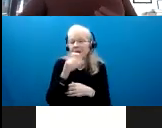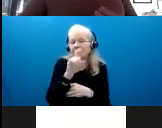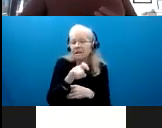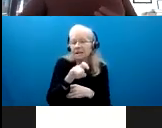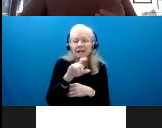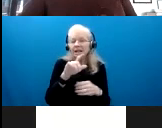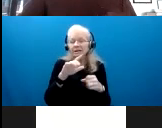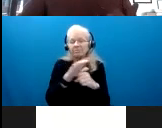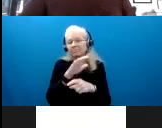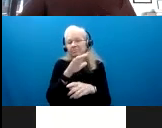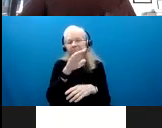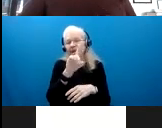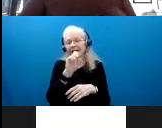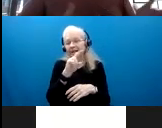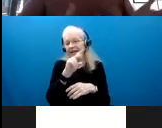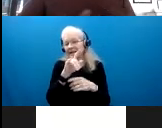necessarily underlying density.